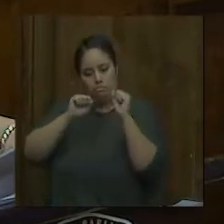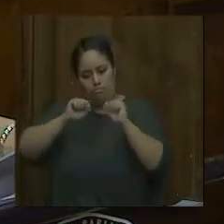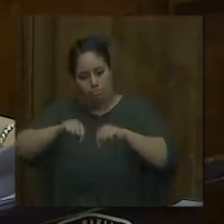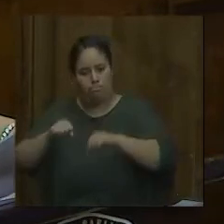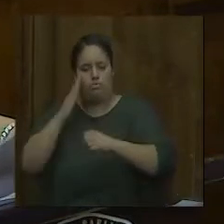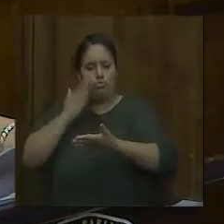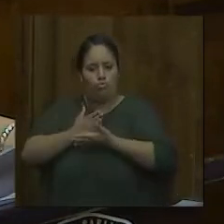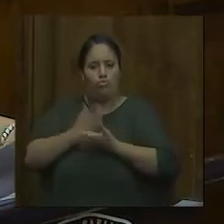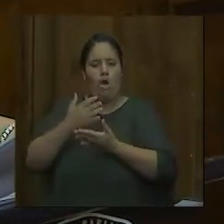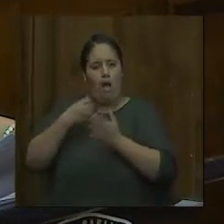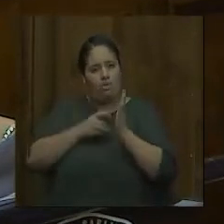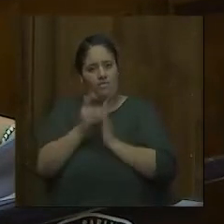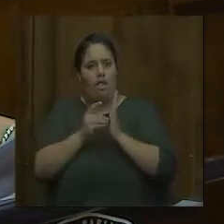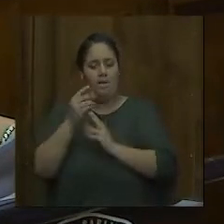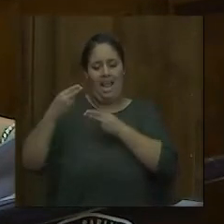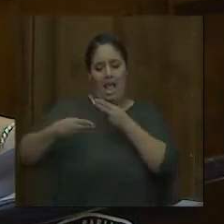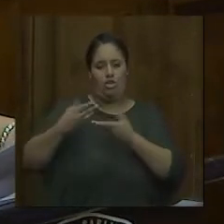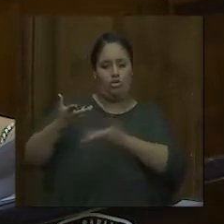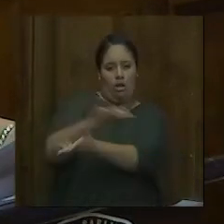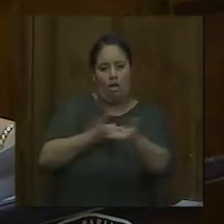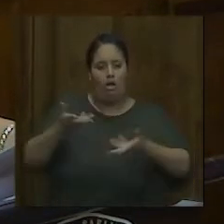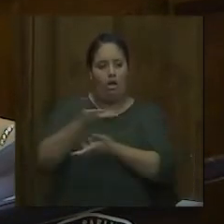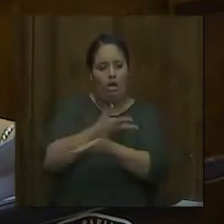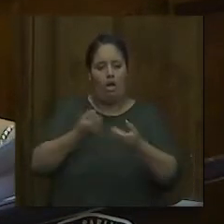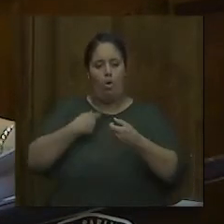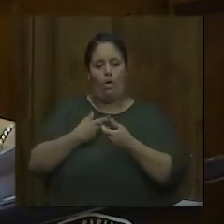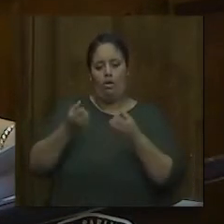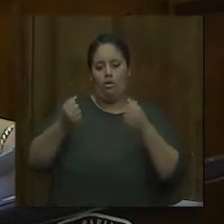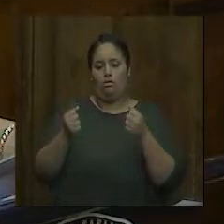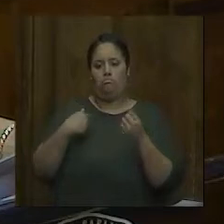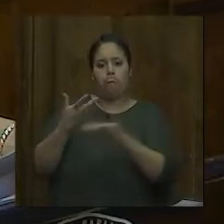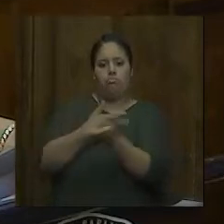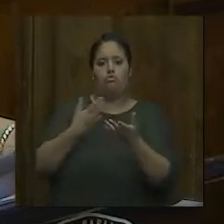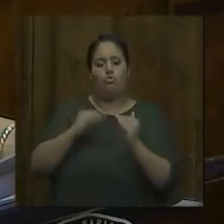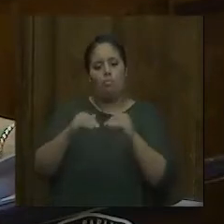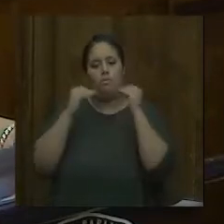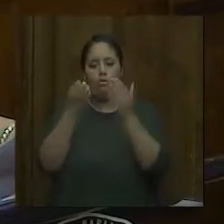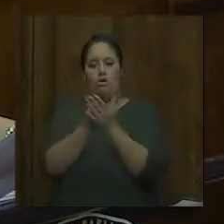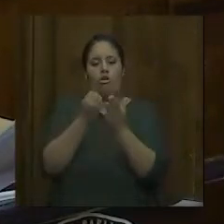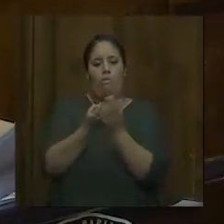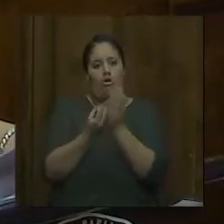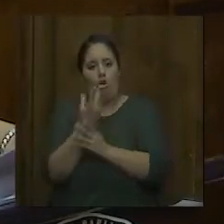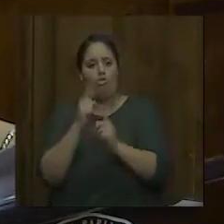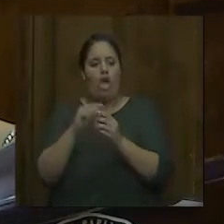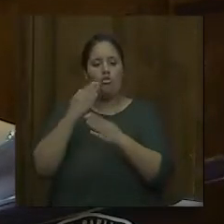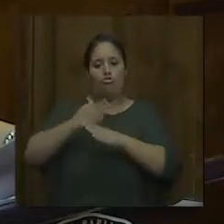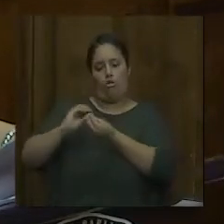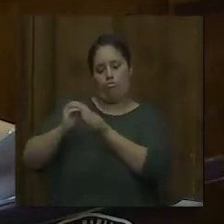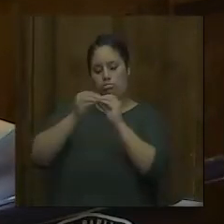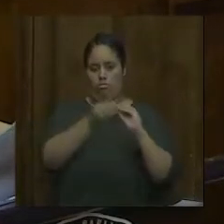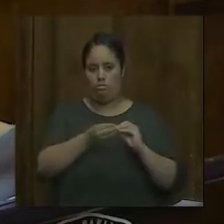as far as how development and heritage conservation can coexist in order to promote economic growth and job